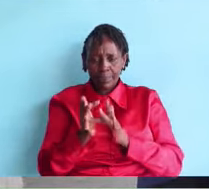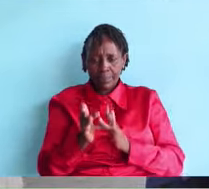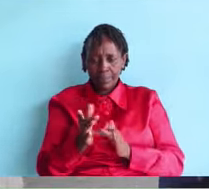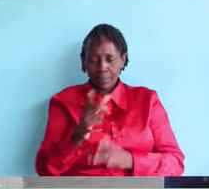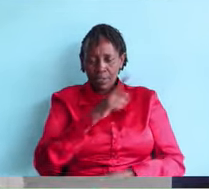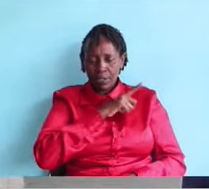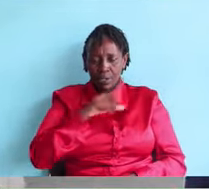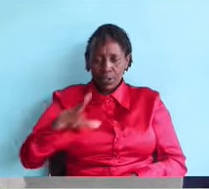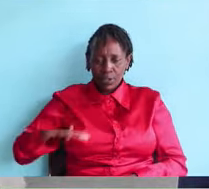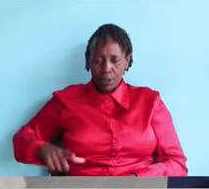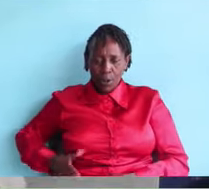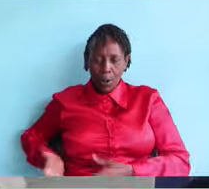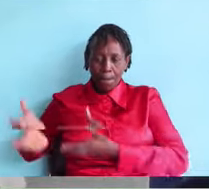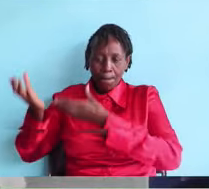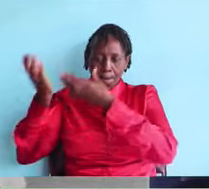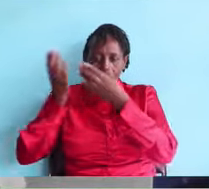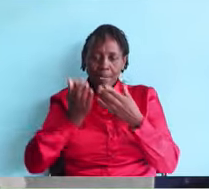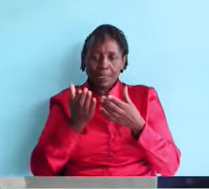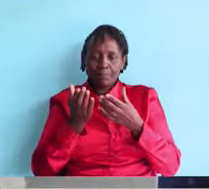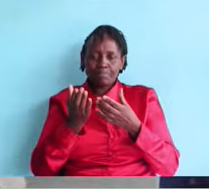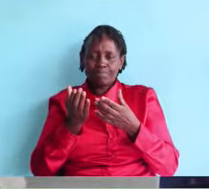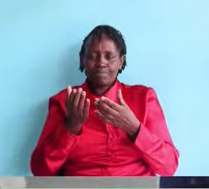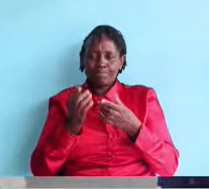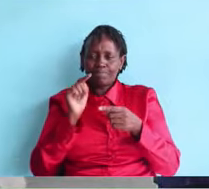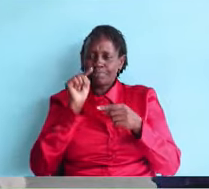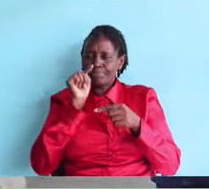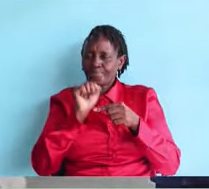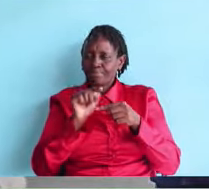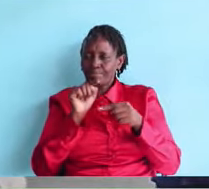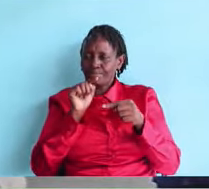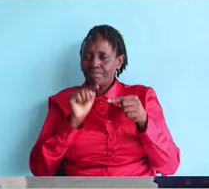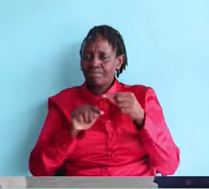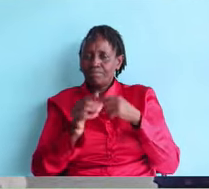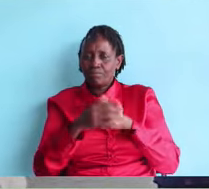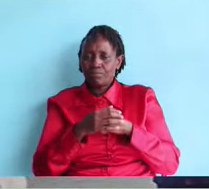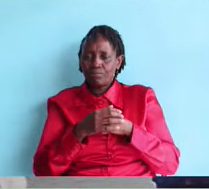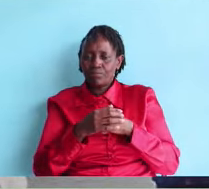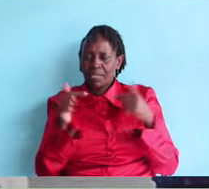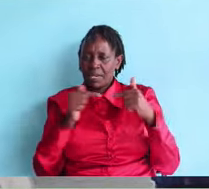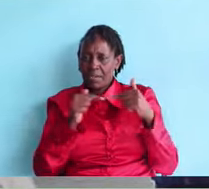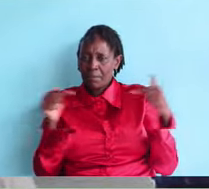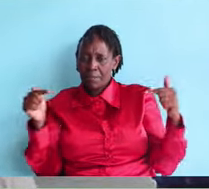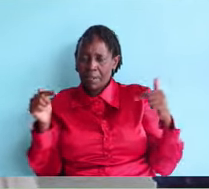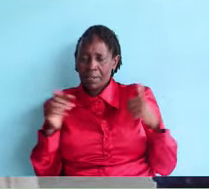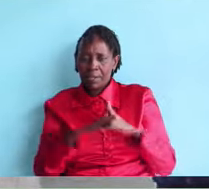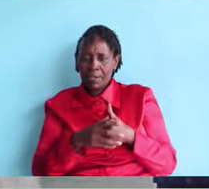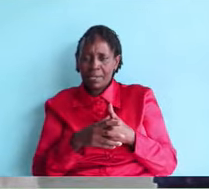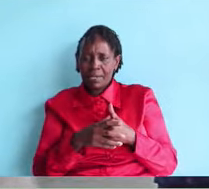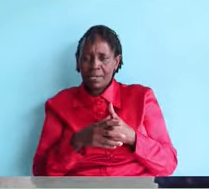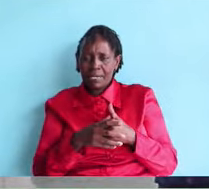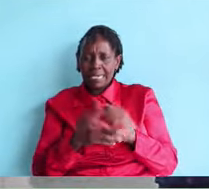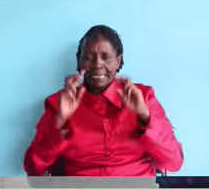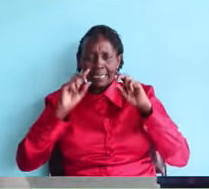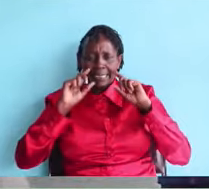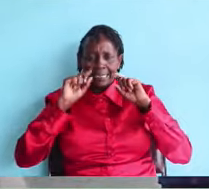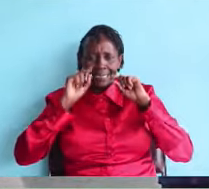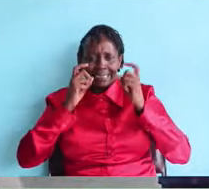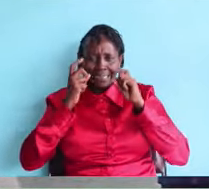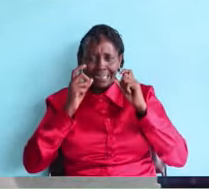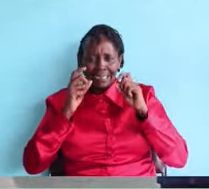the things that bring divisions, we want to bring them to you. And most of it is sin that